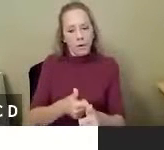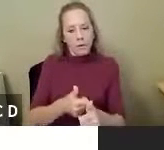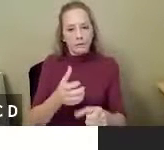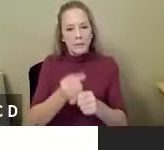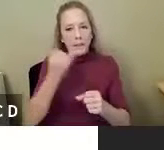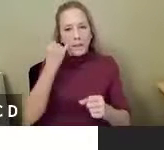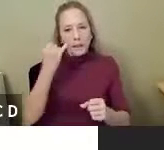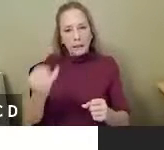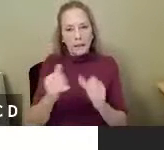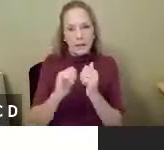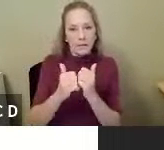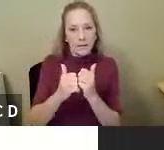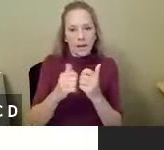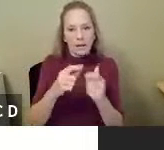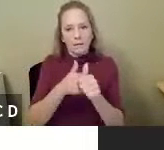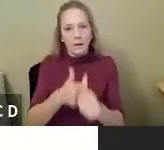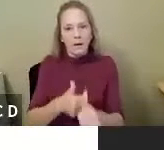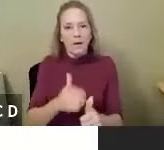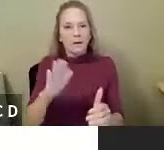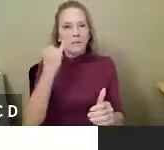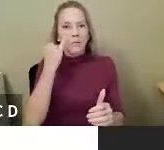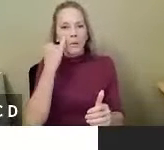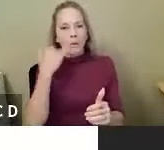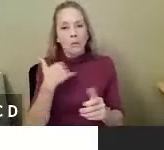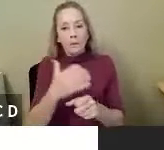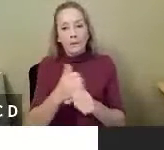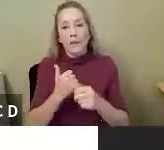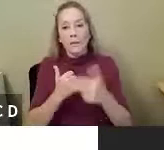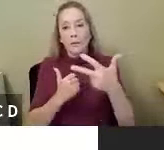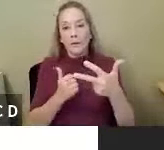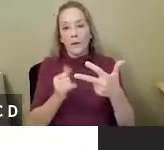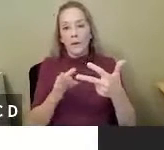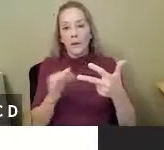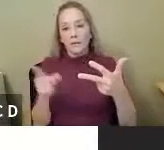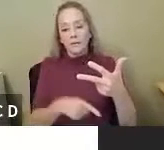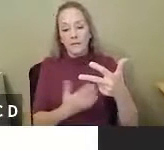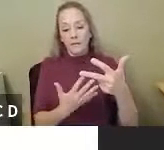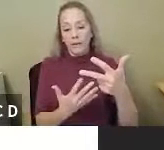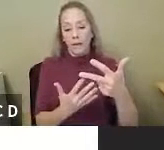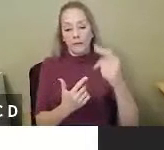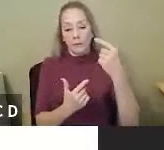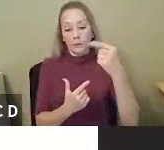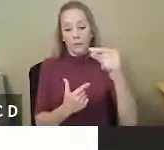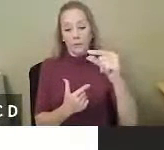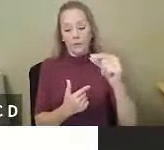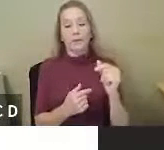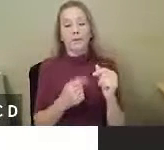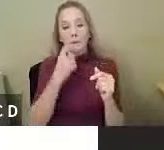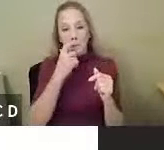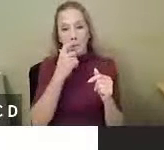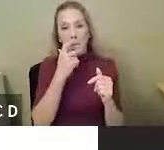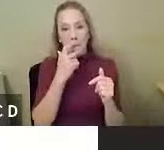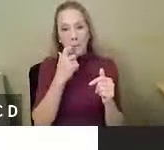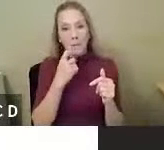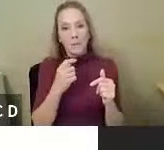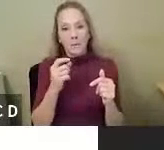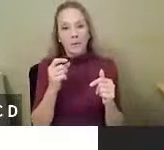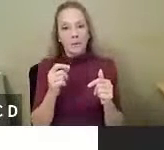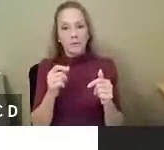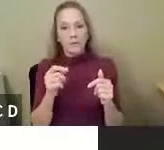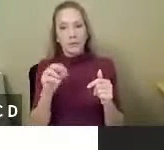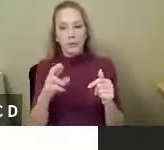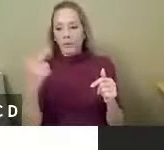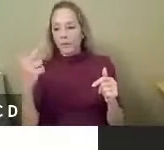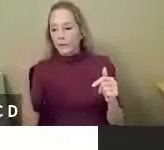greens, 3 of, let's say, 5, and something has to happen. I would say that we need to talk about it and use